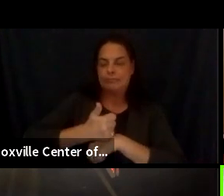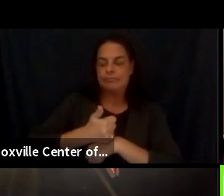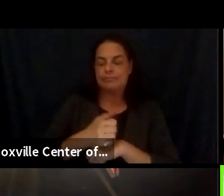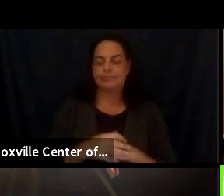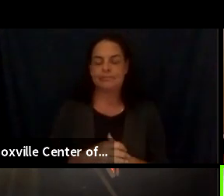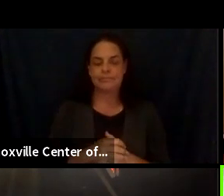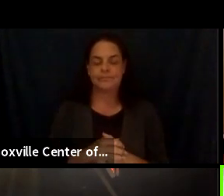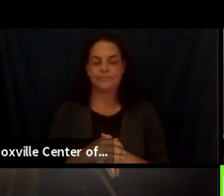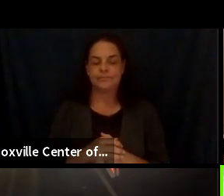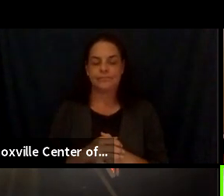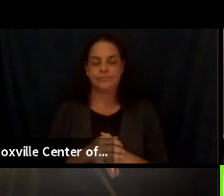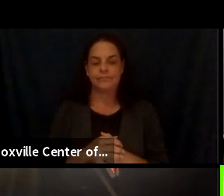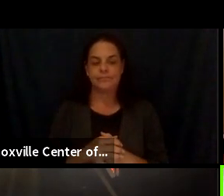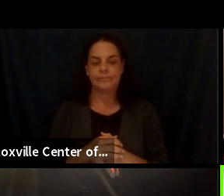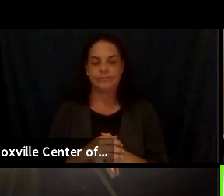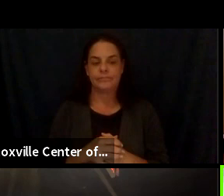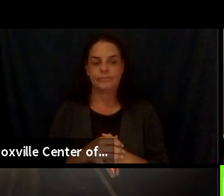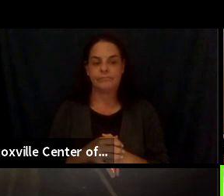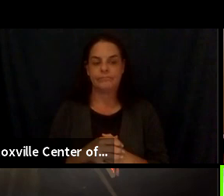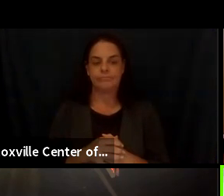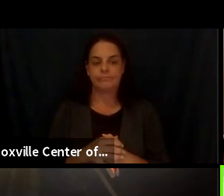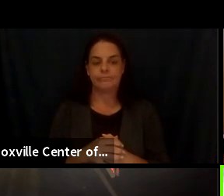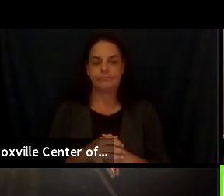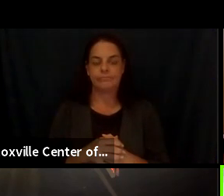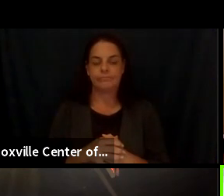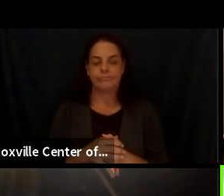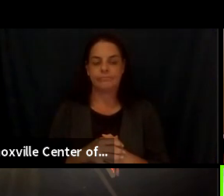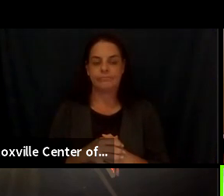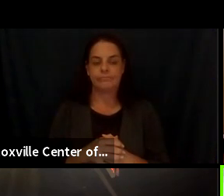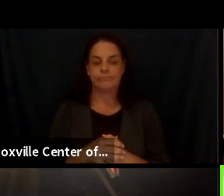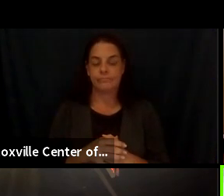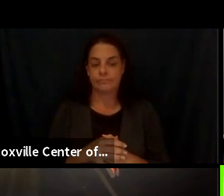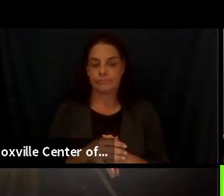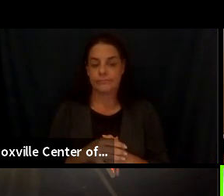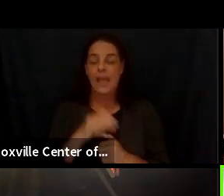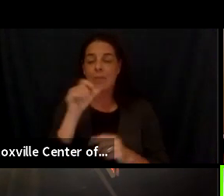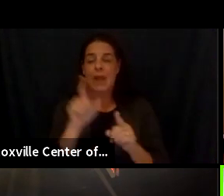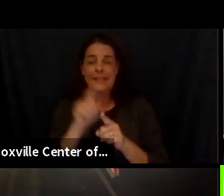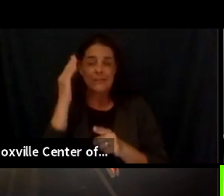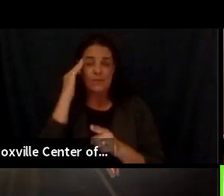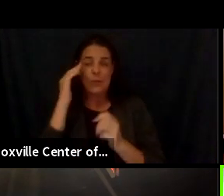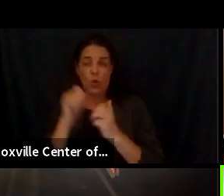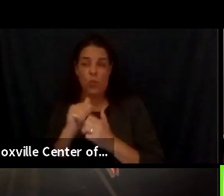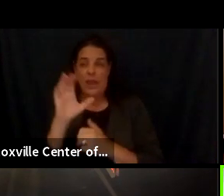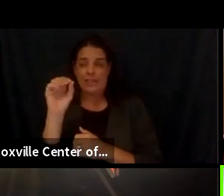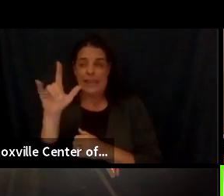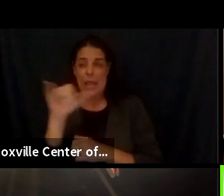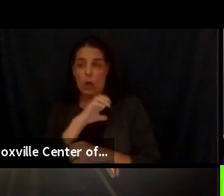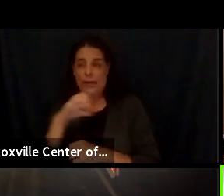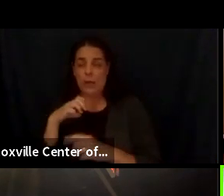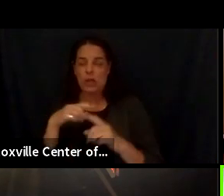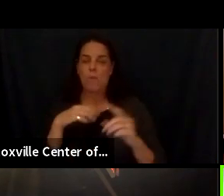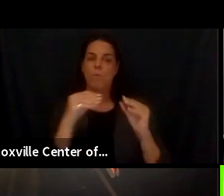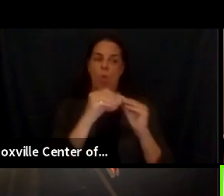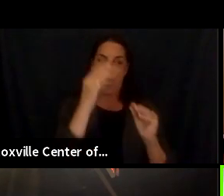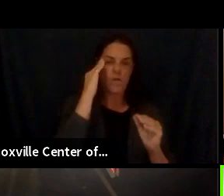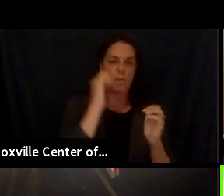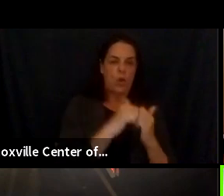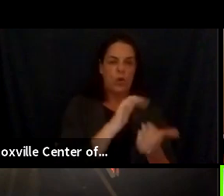are accomplished I'm not as familiar with the county commission, honestly, as I am with the school board. The school board, they